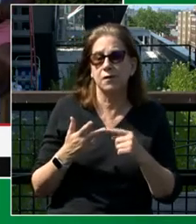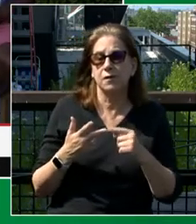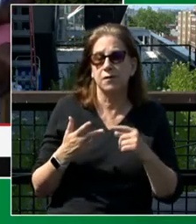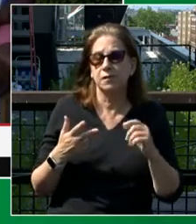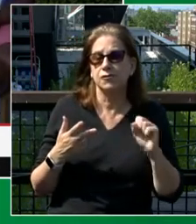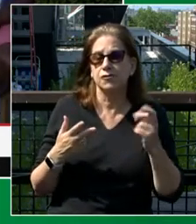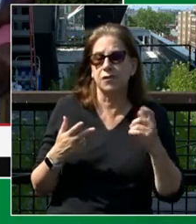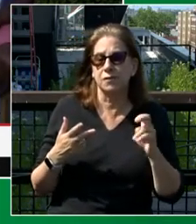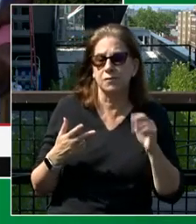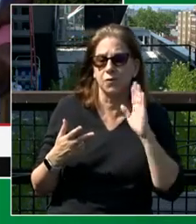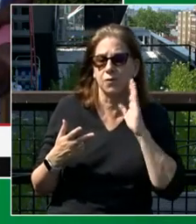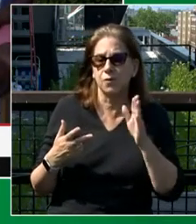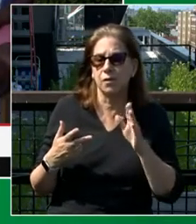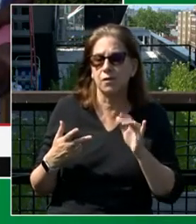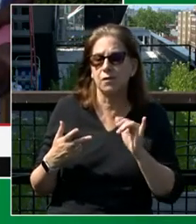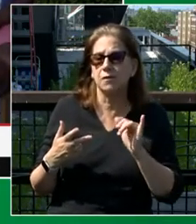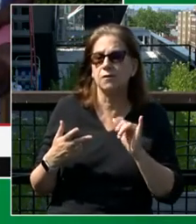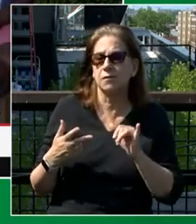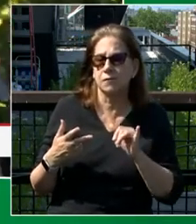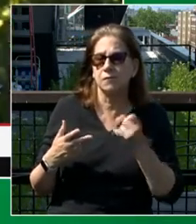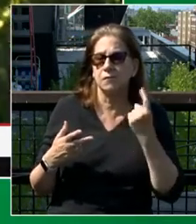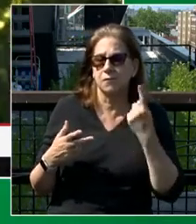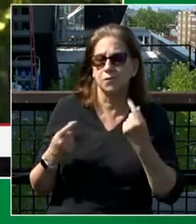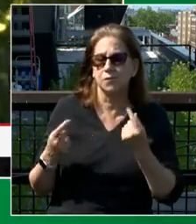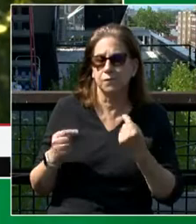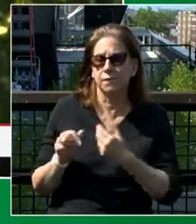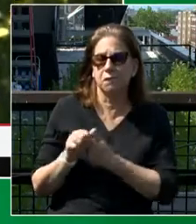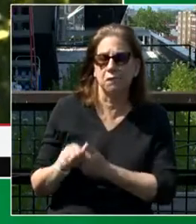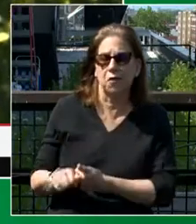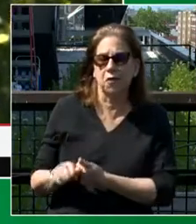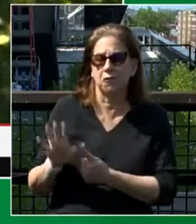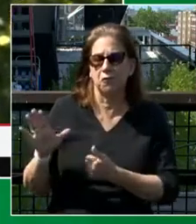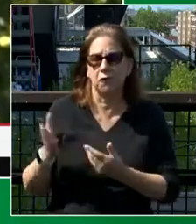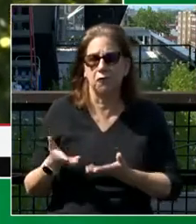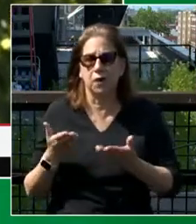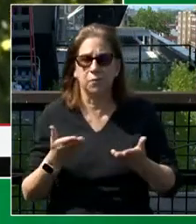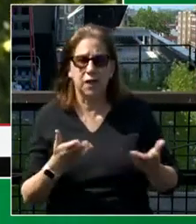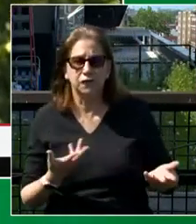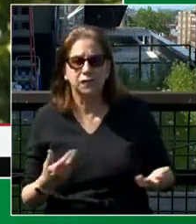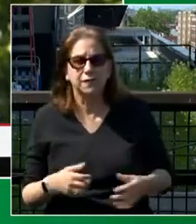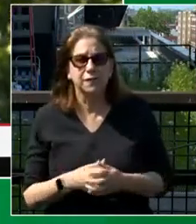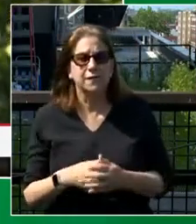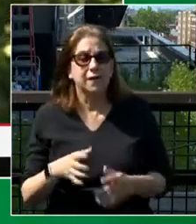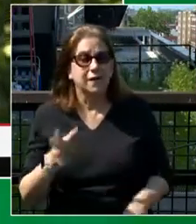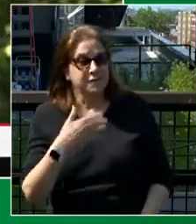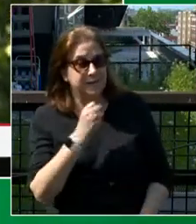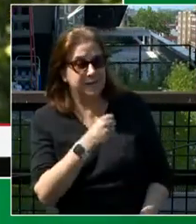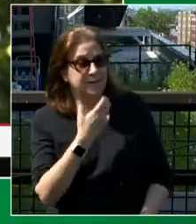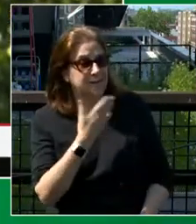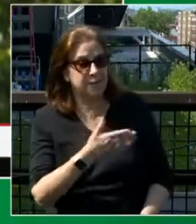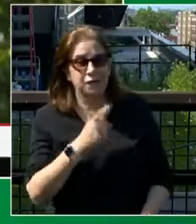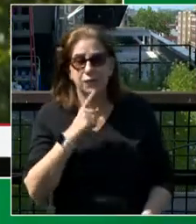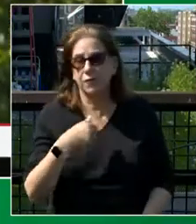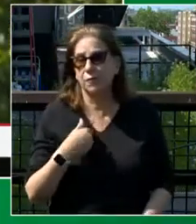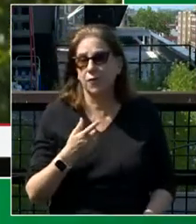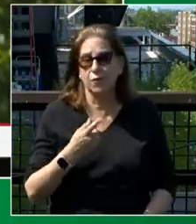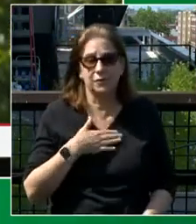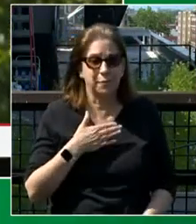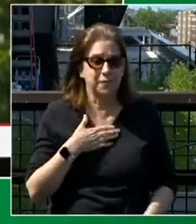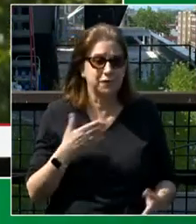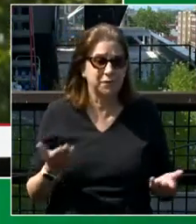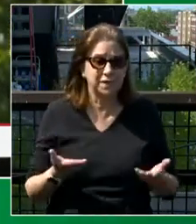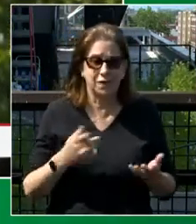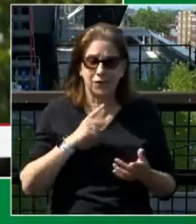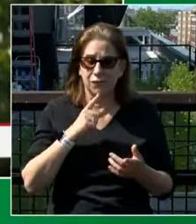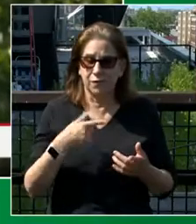navigating the pandemic. Absolutely. Always, again, happy to be in the presence of a fantastic company. But